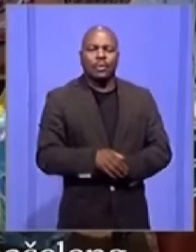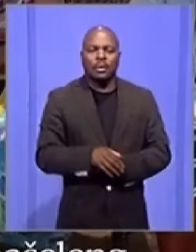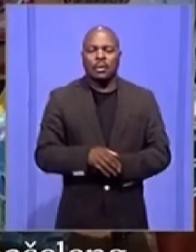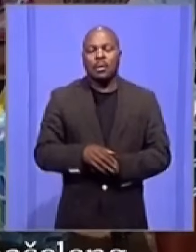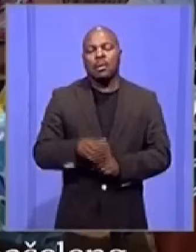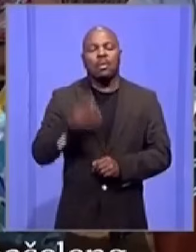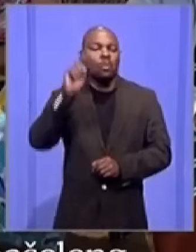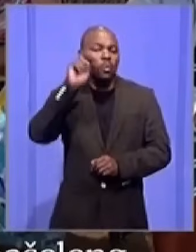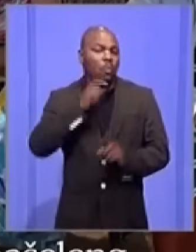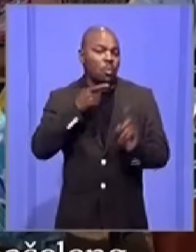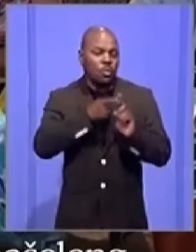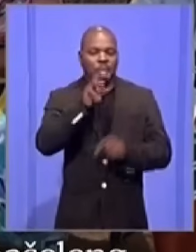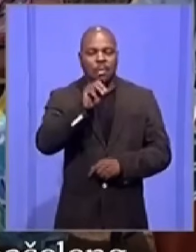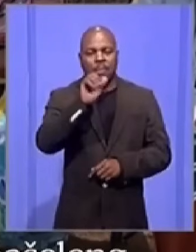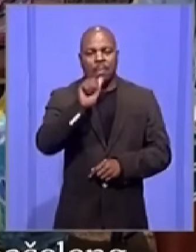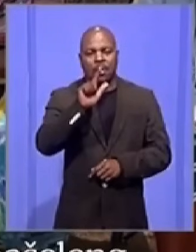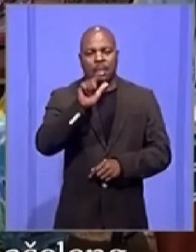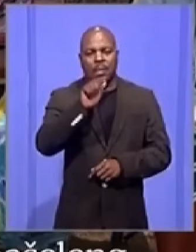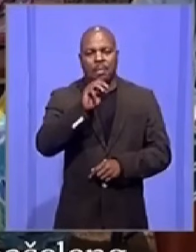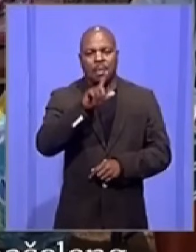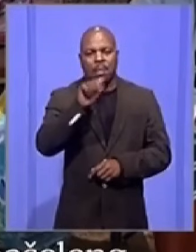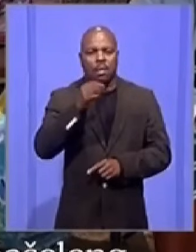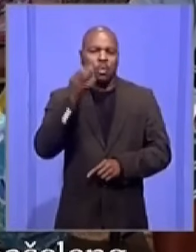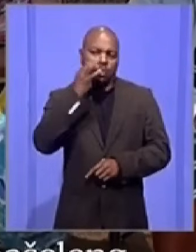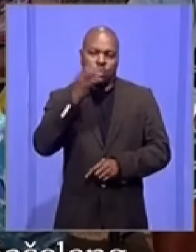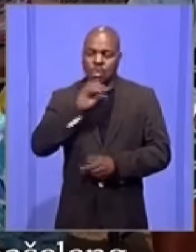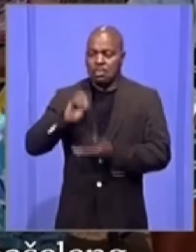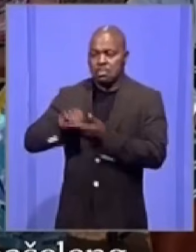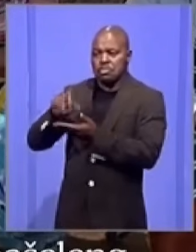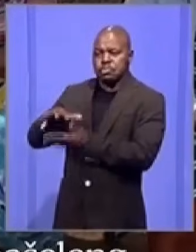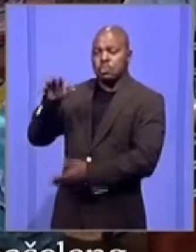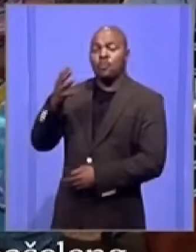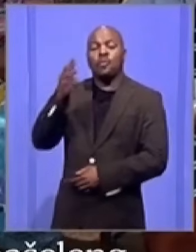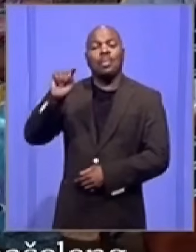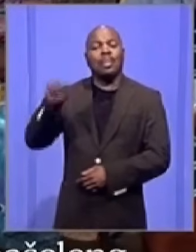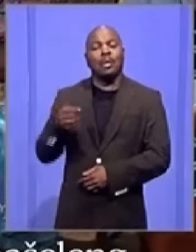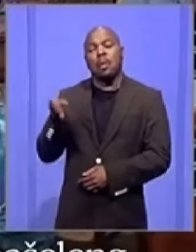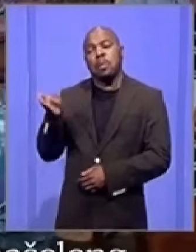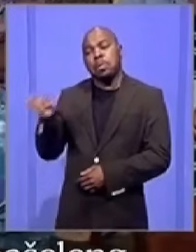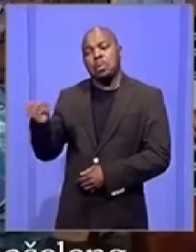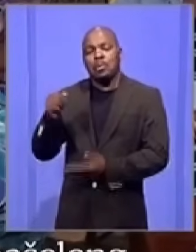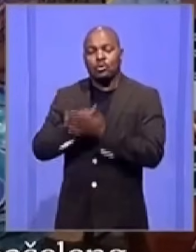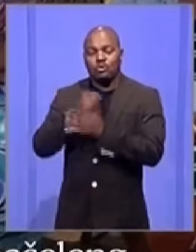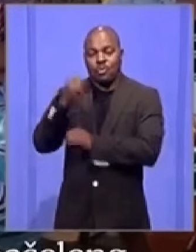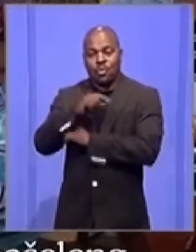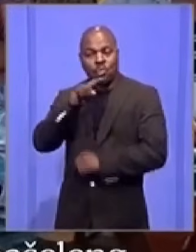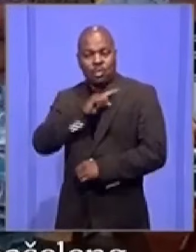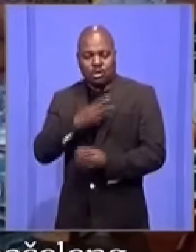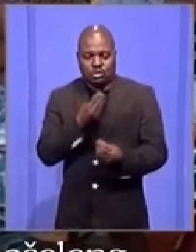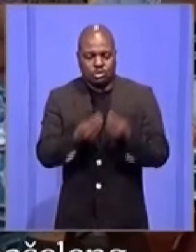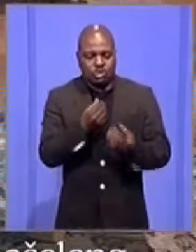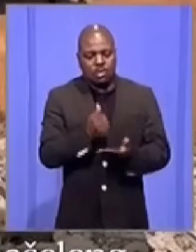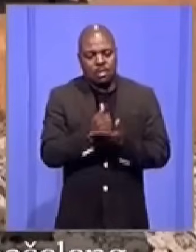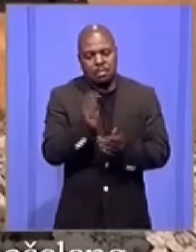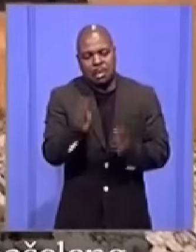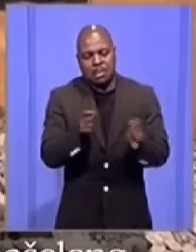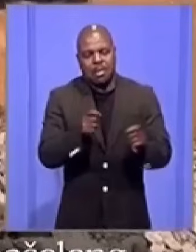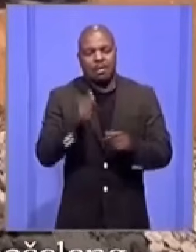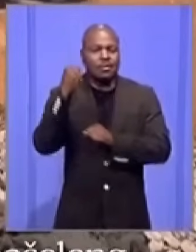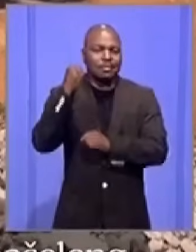masomešupa mamolatelo malemela o robeditše mašheleng a go feta dikete tše nne ka posong gore a kgone go rekela bana ba gago diaparo tša christmas